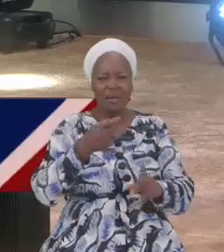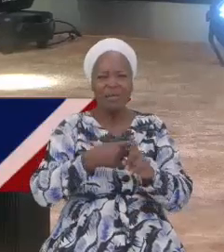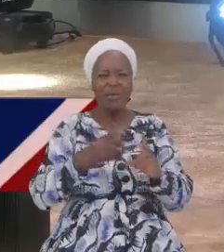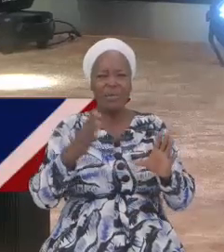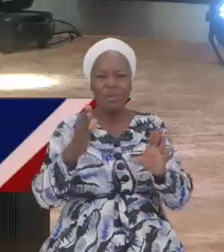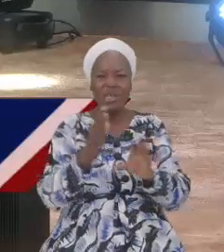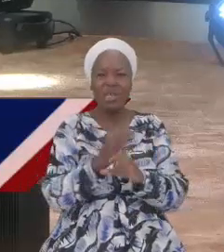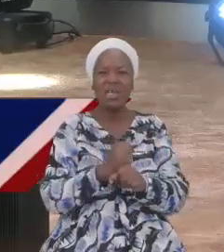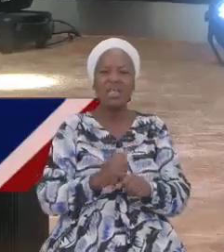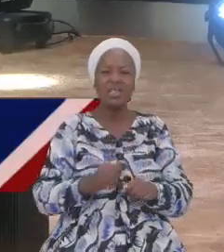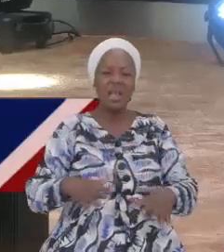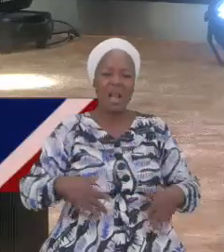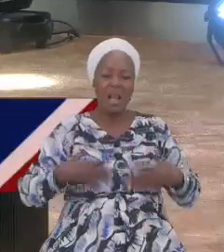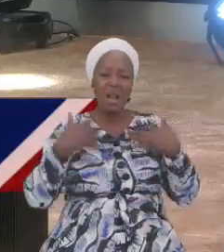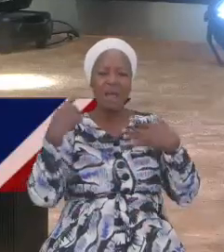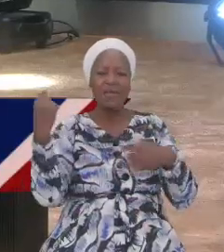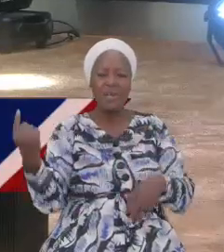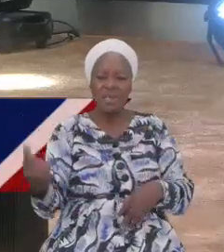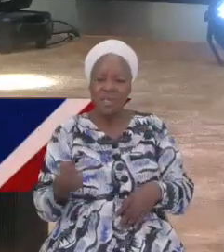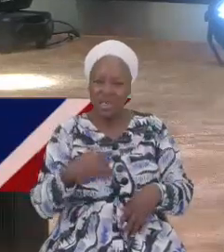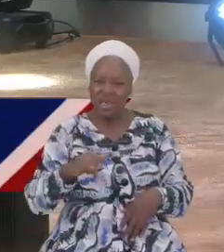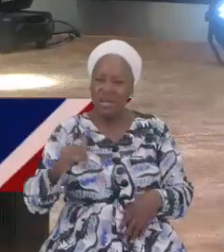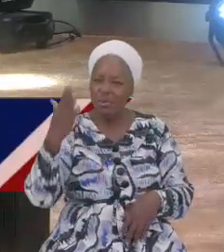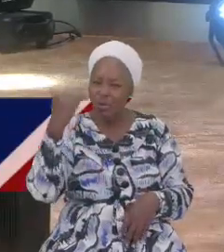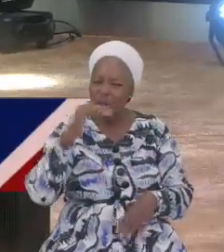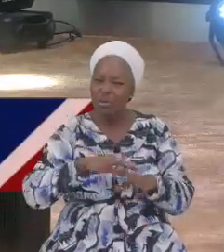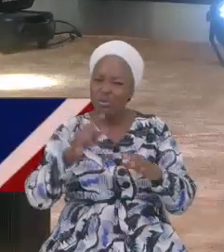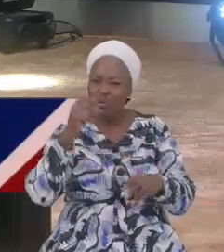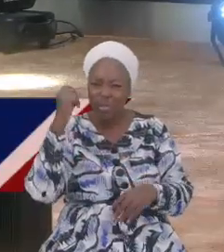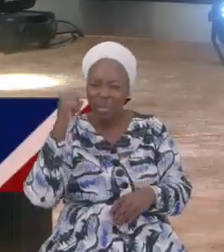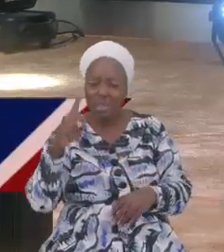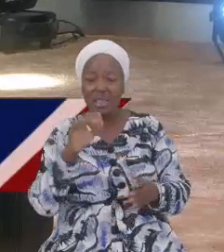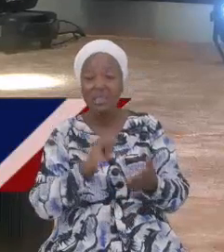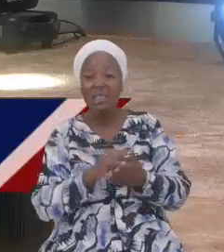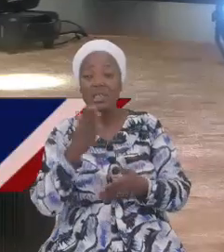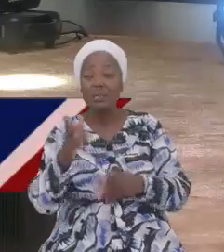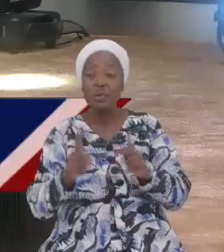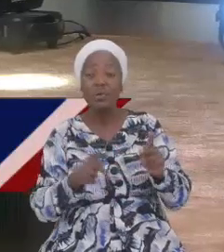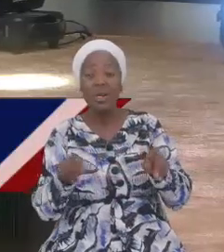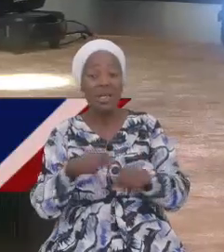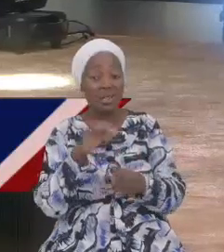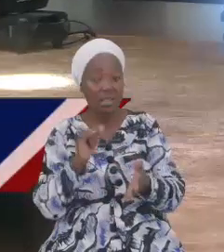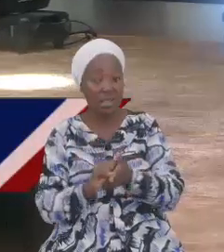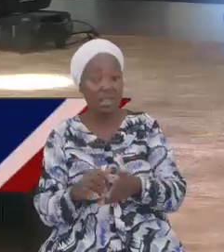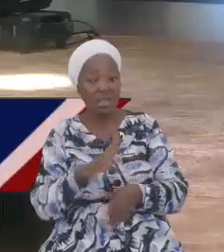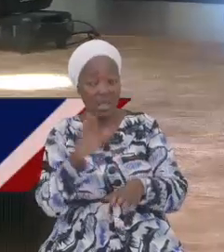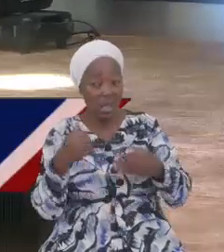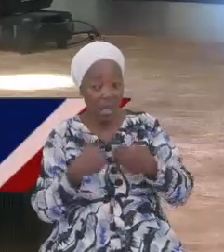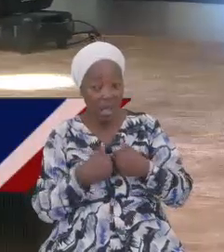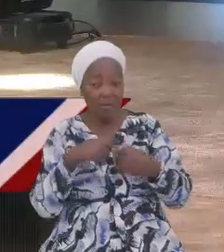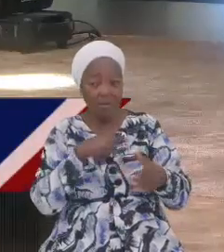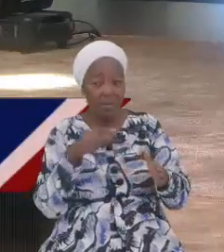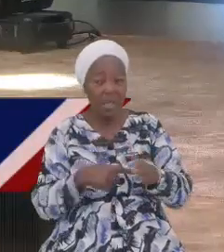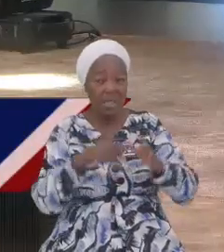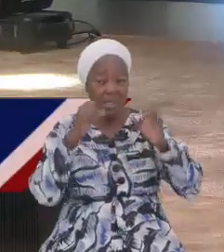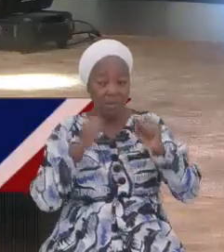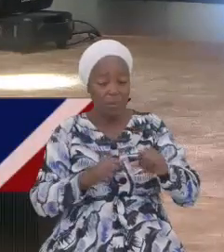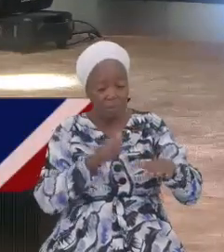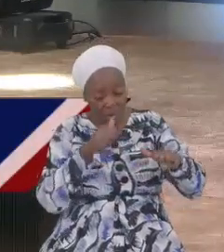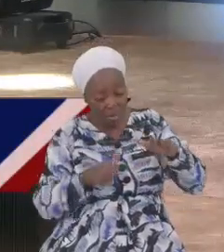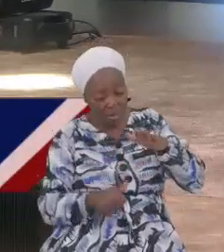life eternal. Why don't you understand that there are people like that? They have this power